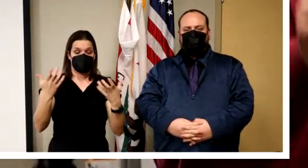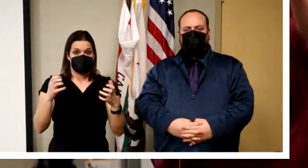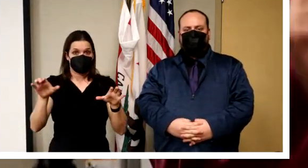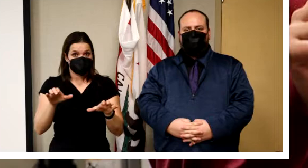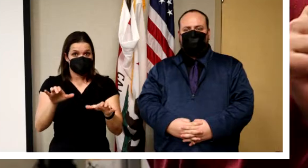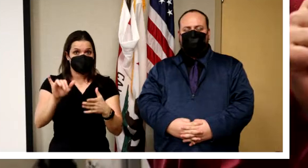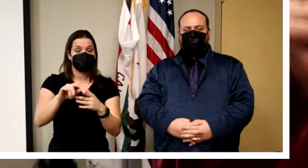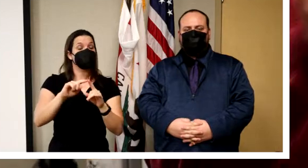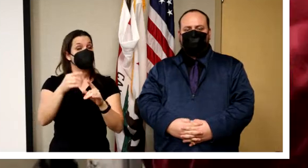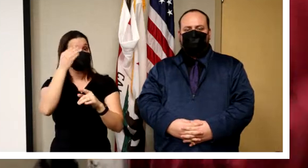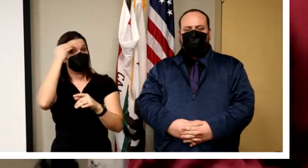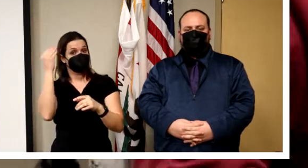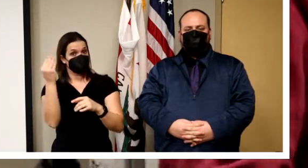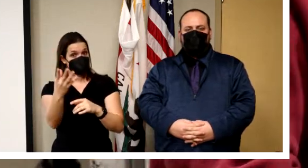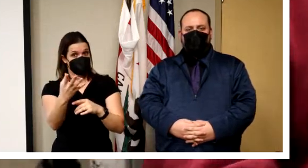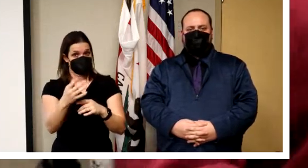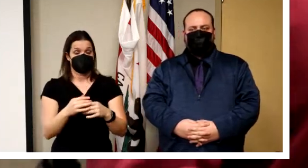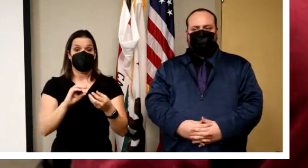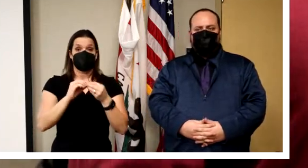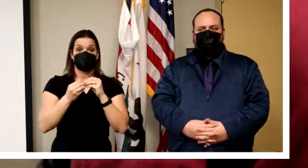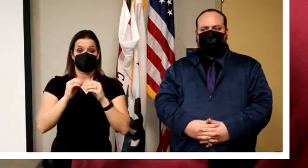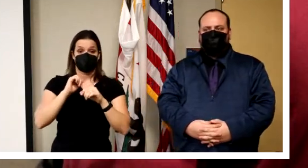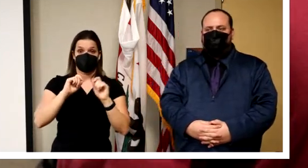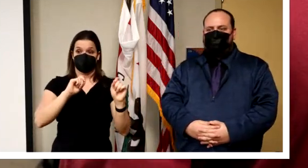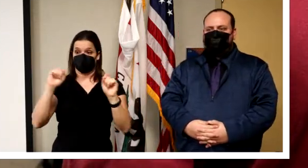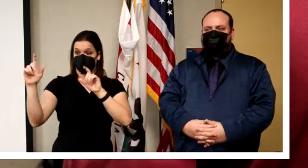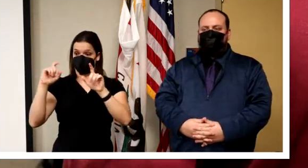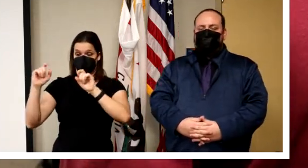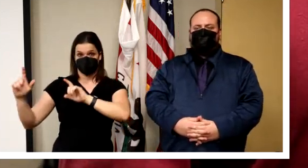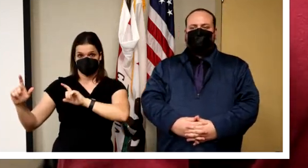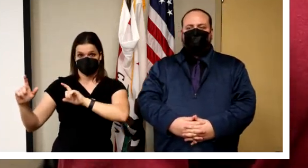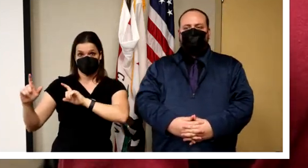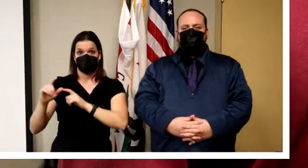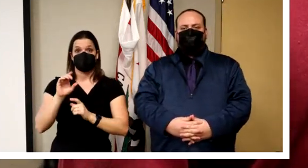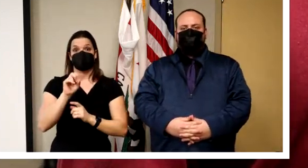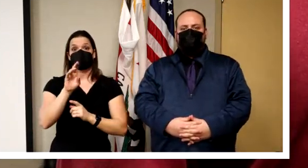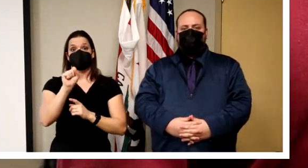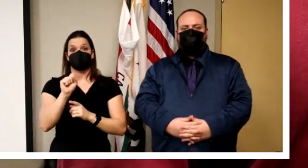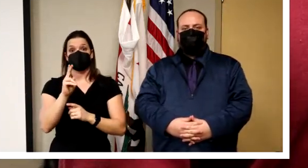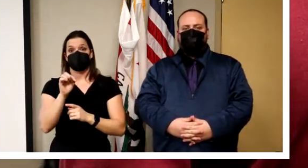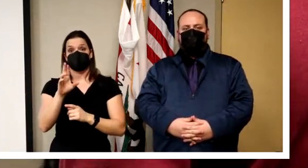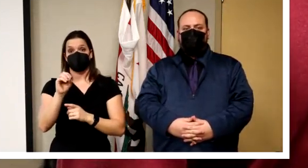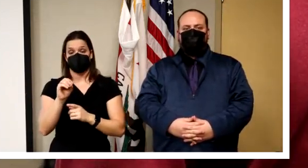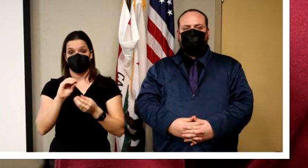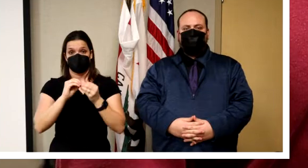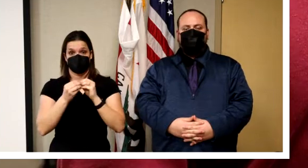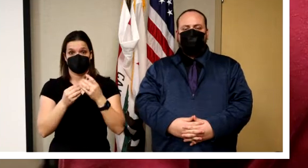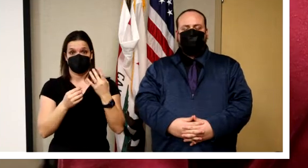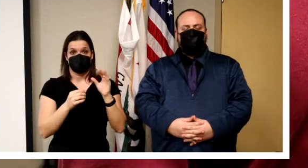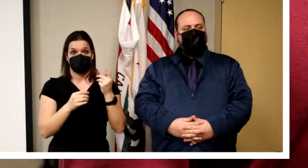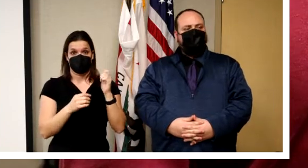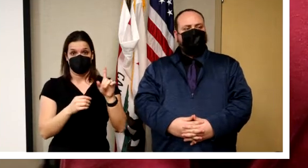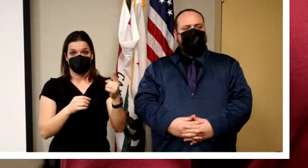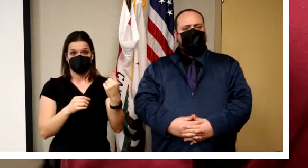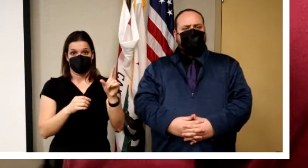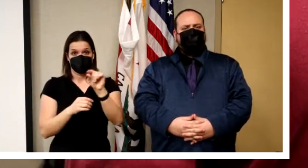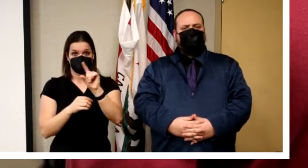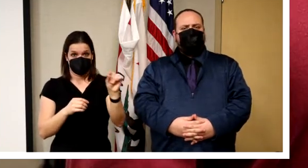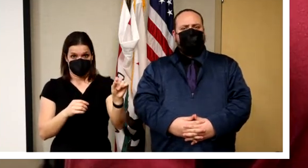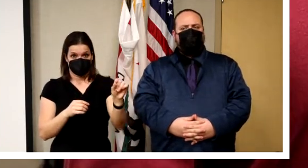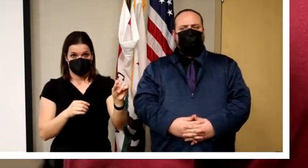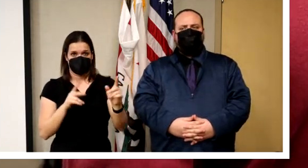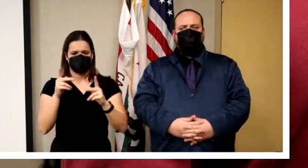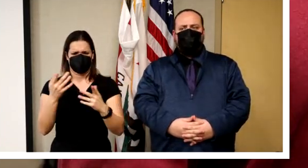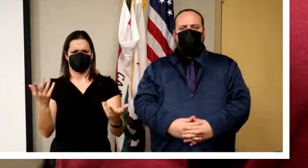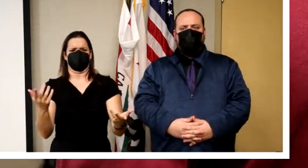it. But I will tell you, the numbers that it's going to be judged by are the Census Bureau numbers from April 1st of 2020. And